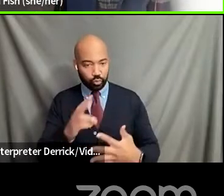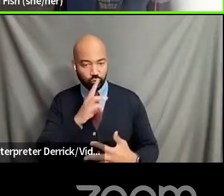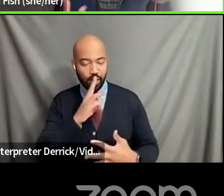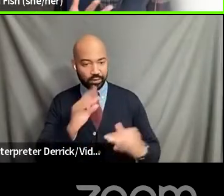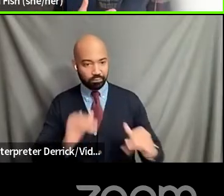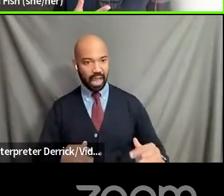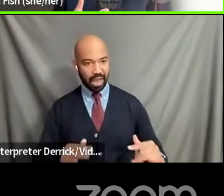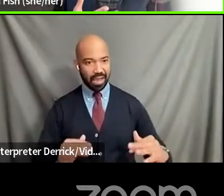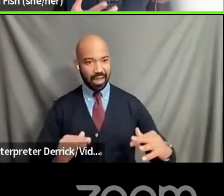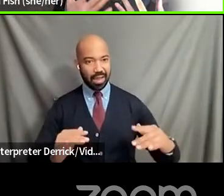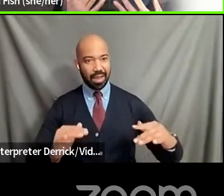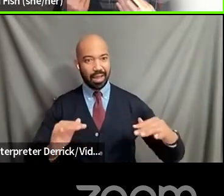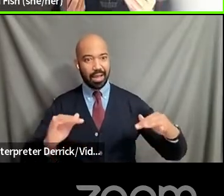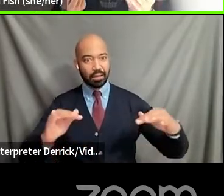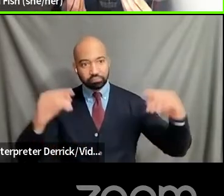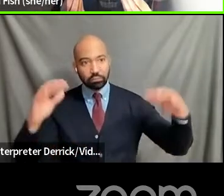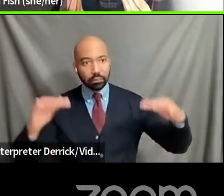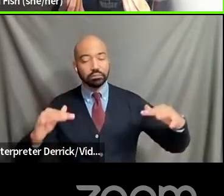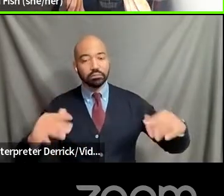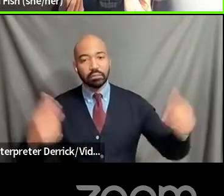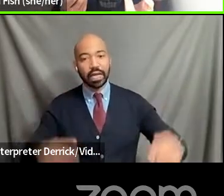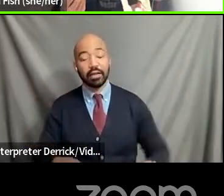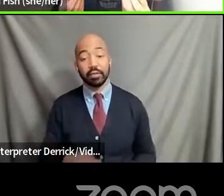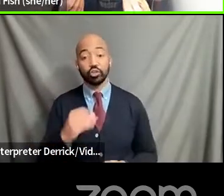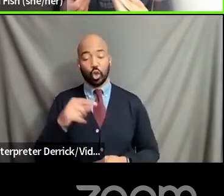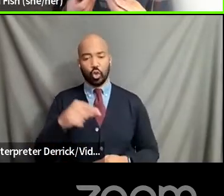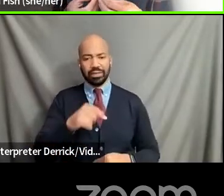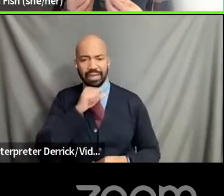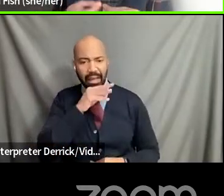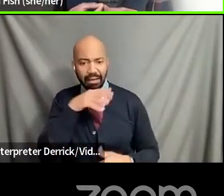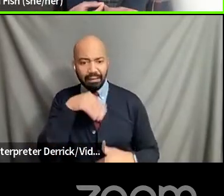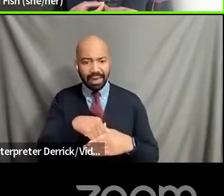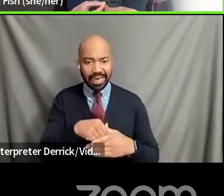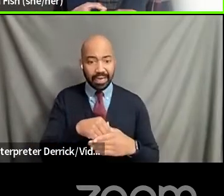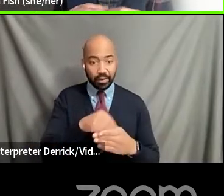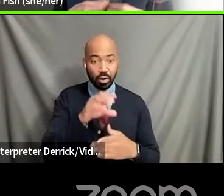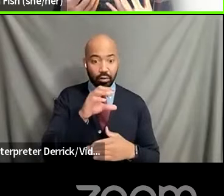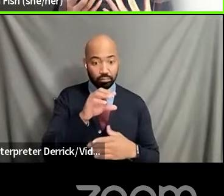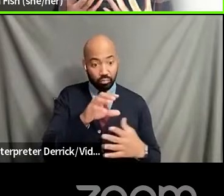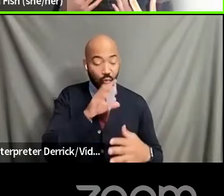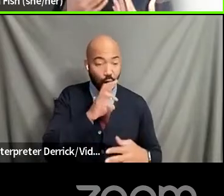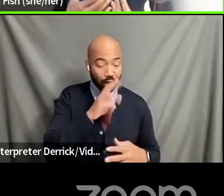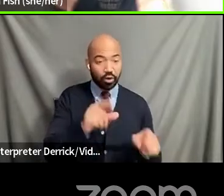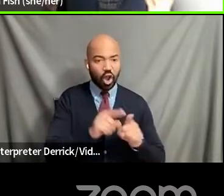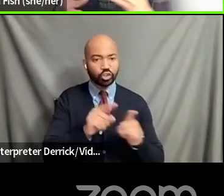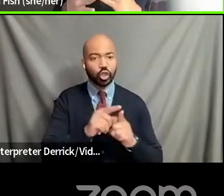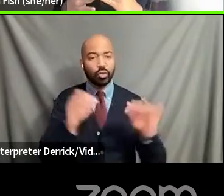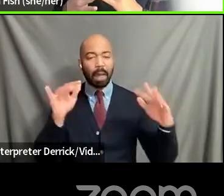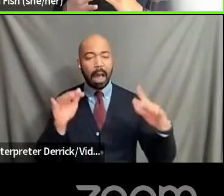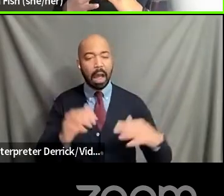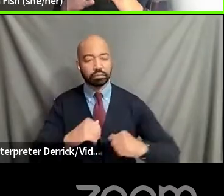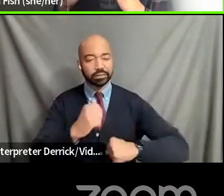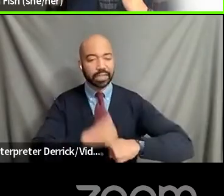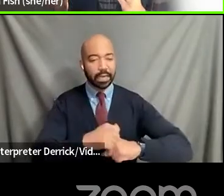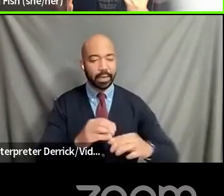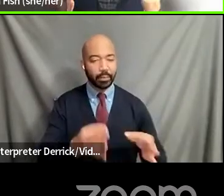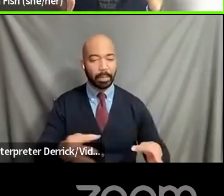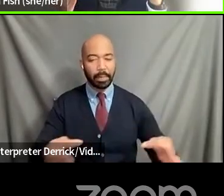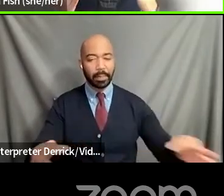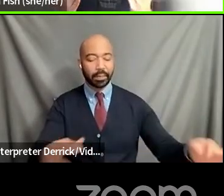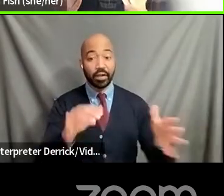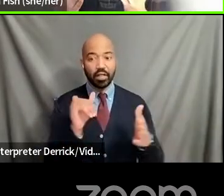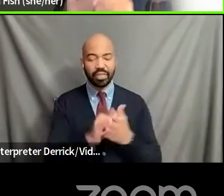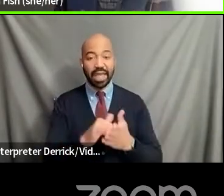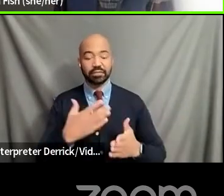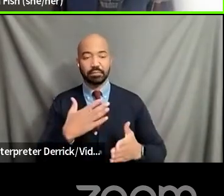now analyzing those contaminants in this water, in like the estuary water and in the sediments. And that's, for me, the crux of my passion